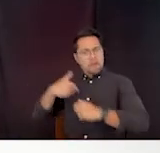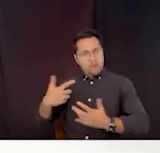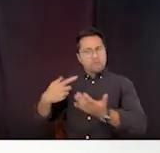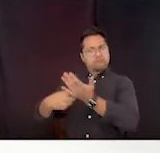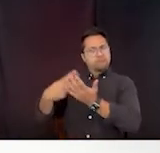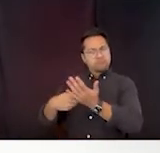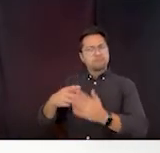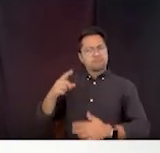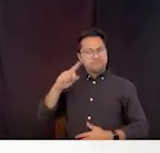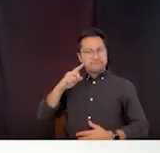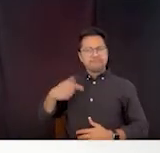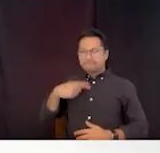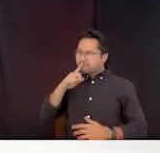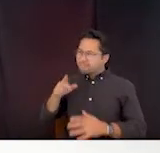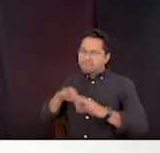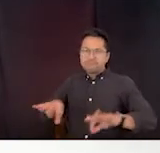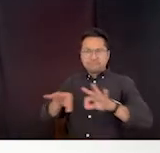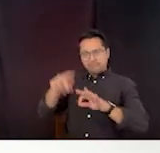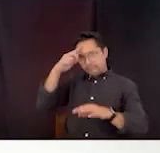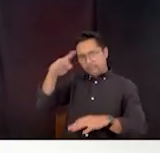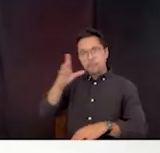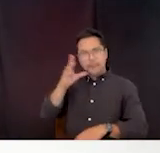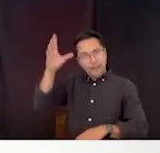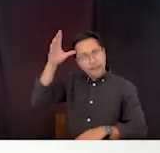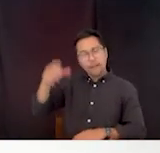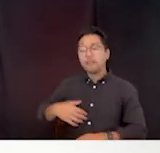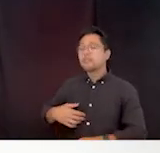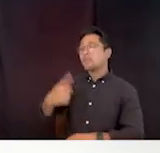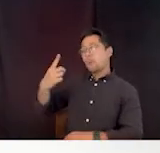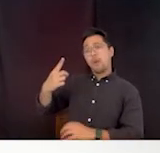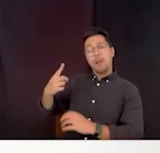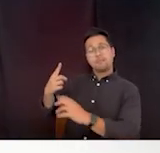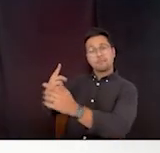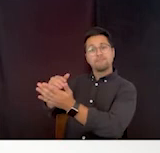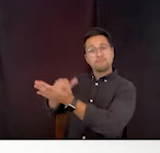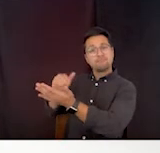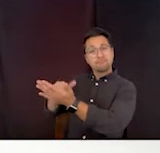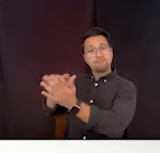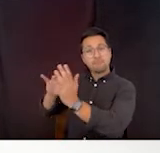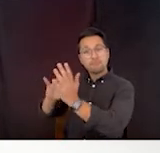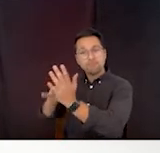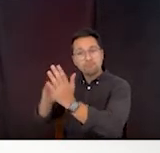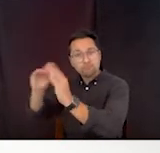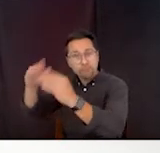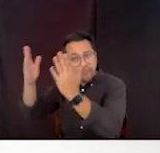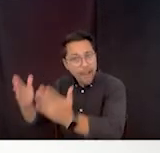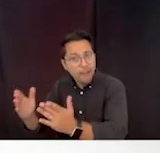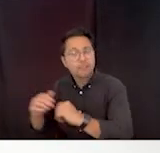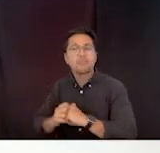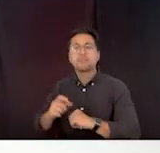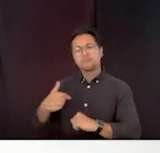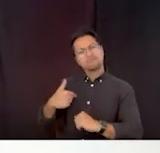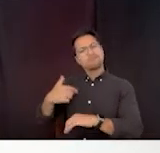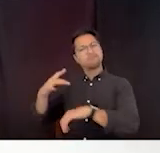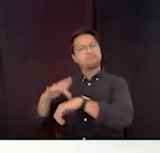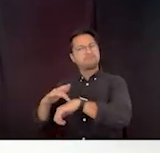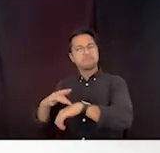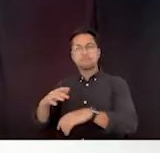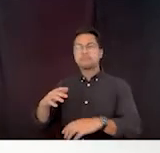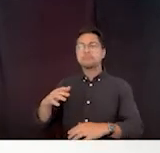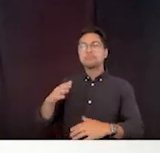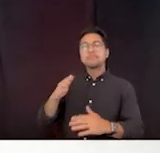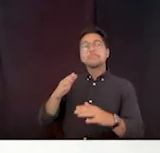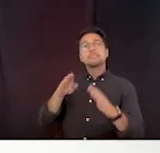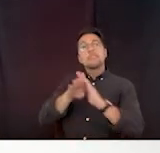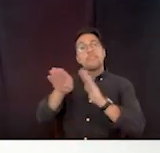really valuable for parents in that early diagnosis phase, and one of them is medical providers. And I wanted to touch upon developmental